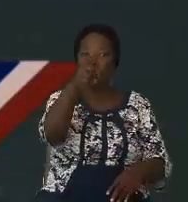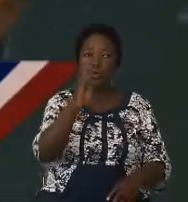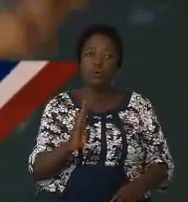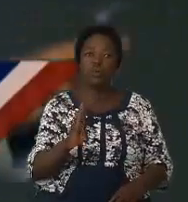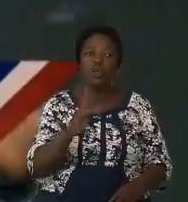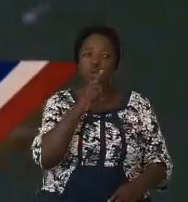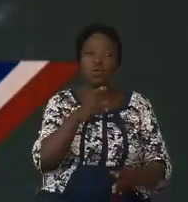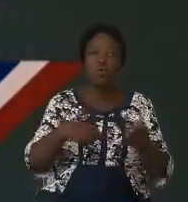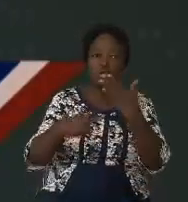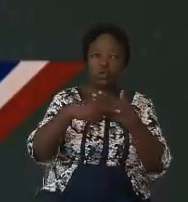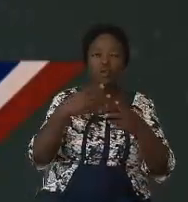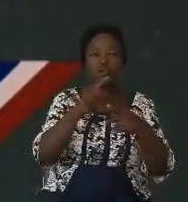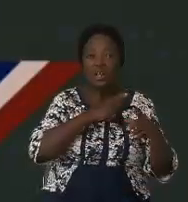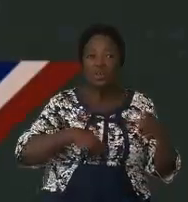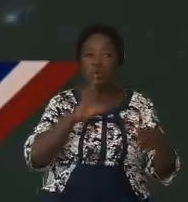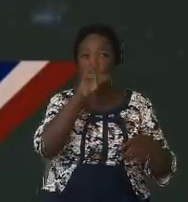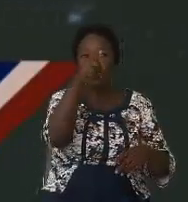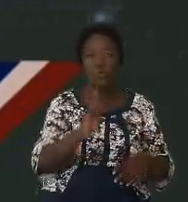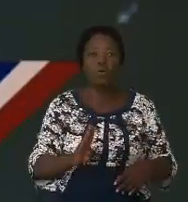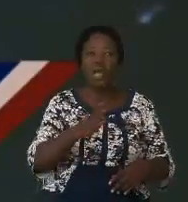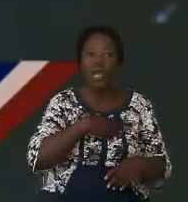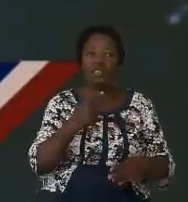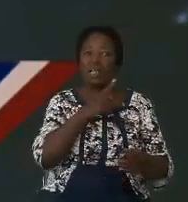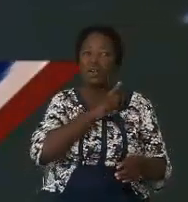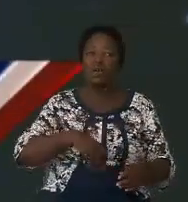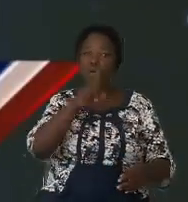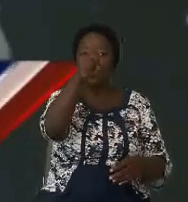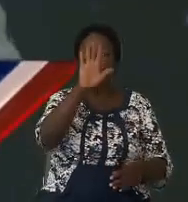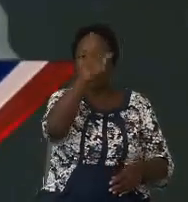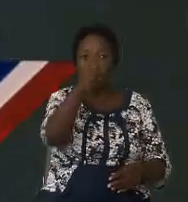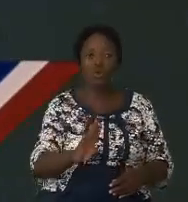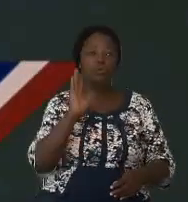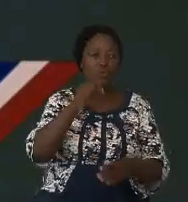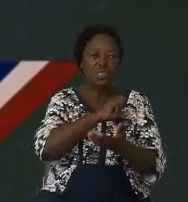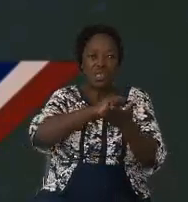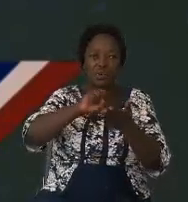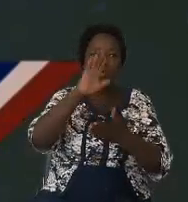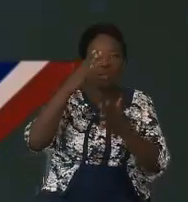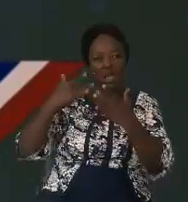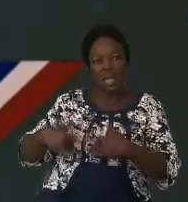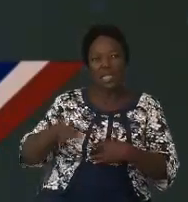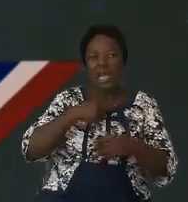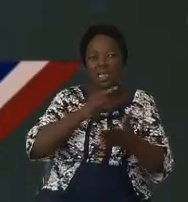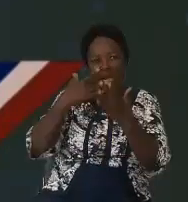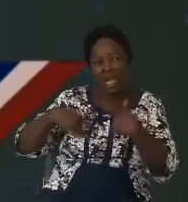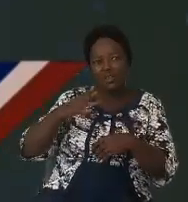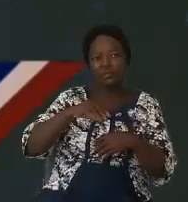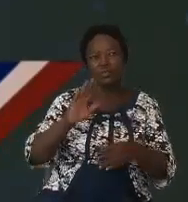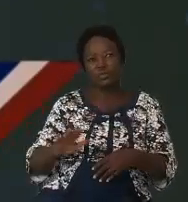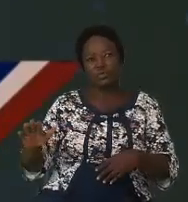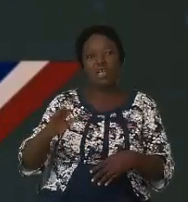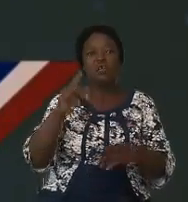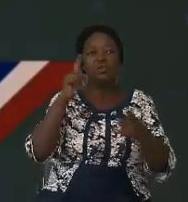says, and the Lord thy God. You return to the Lord thy God, and then the Lord thy God will circumcise